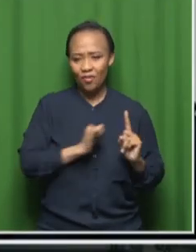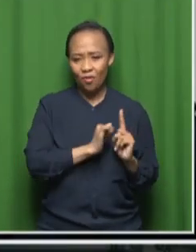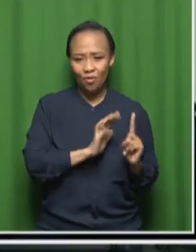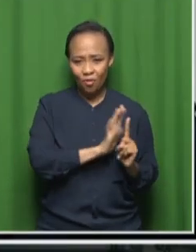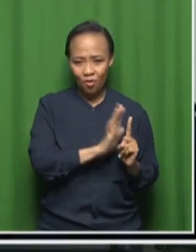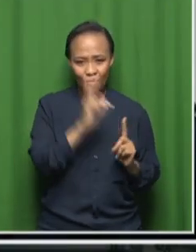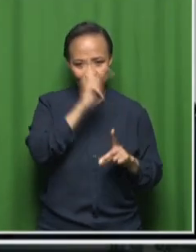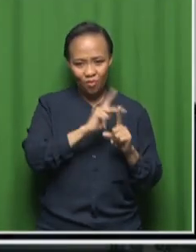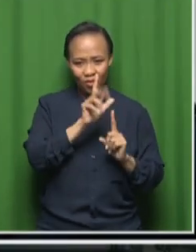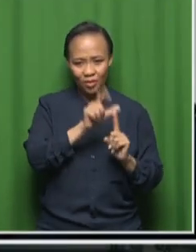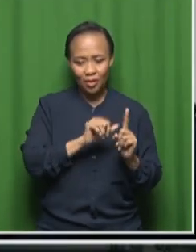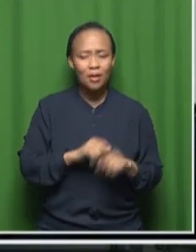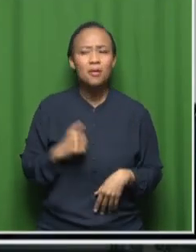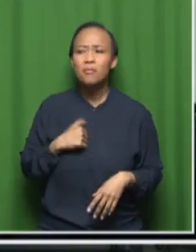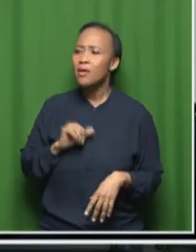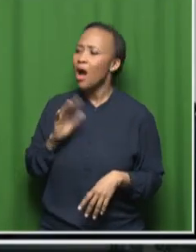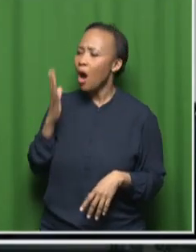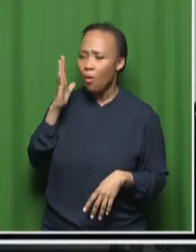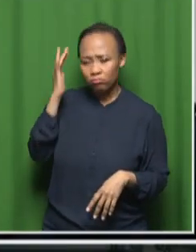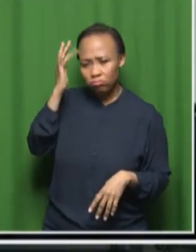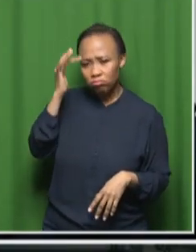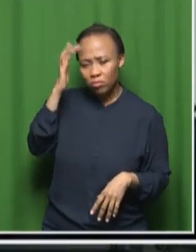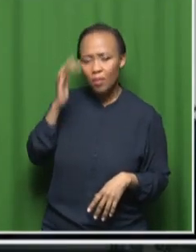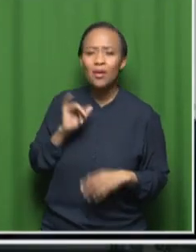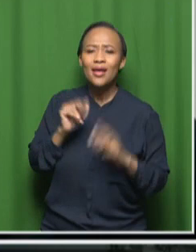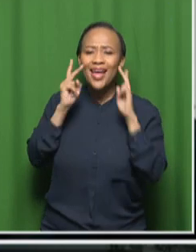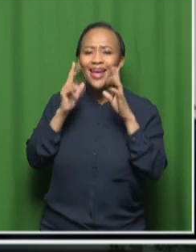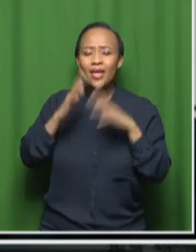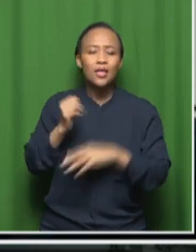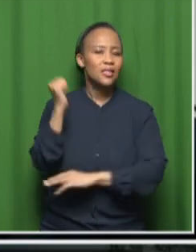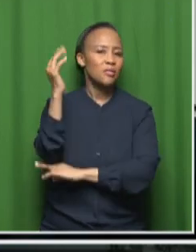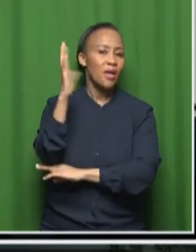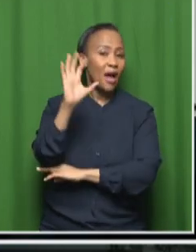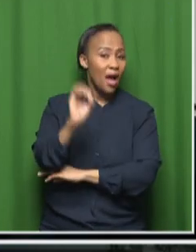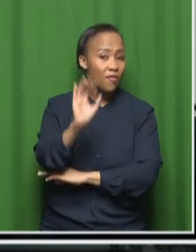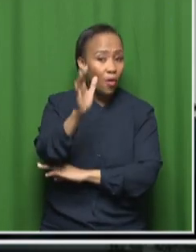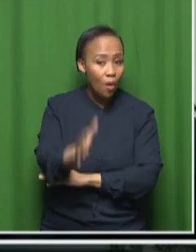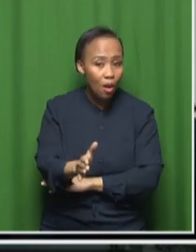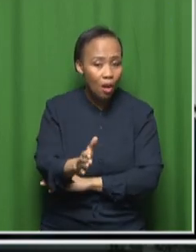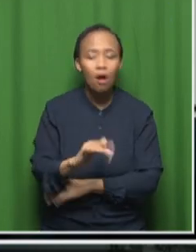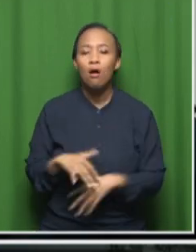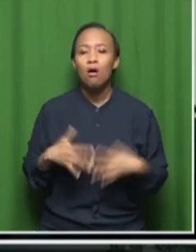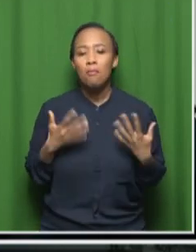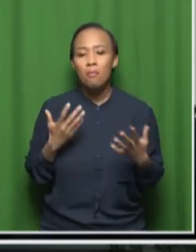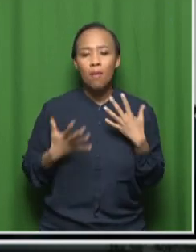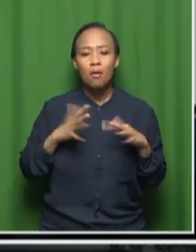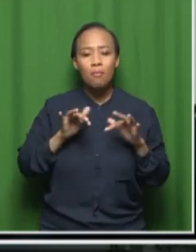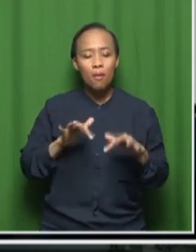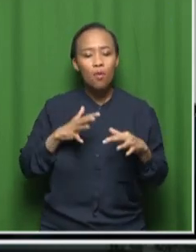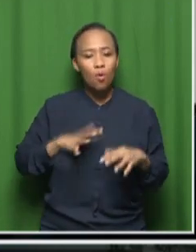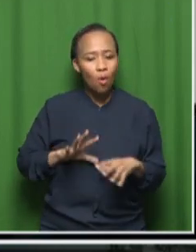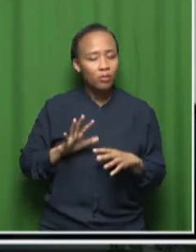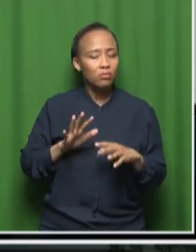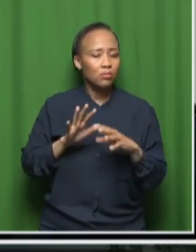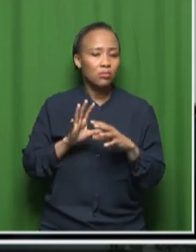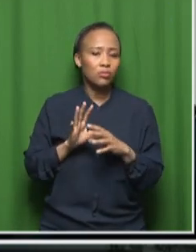there are going to be any guest speakers or notable figures in attendance as well. Perhaps also people want to interact with you, follow that